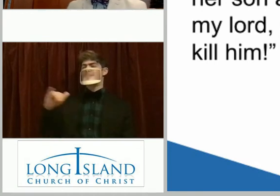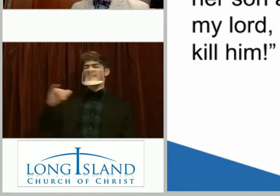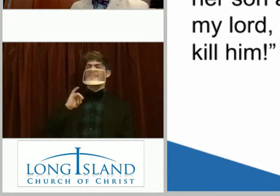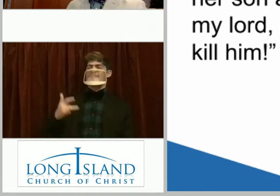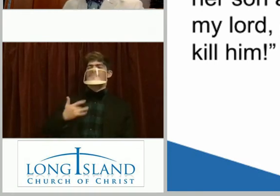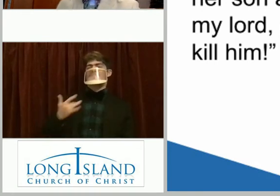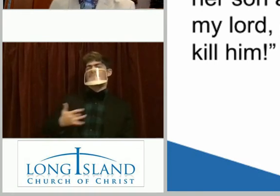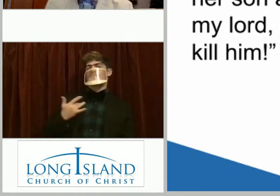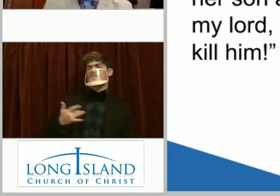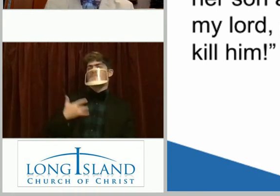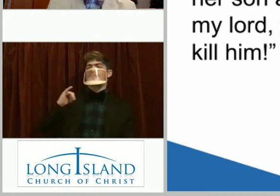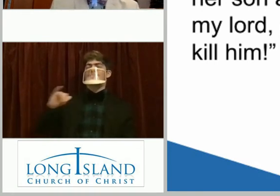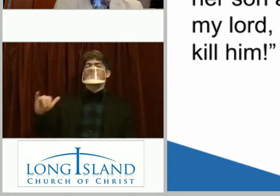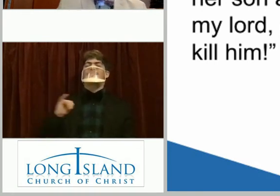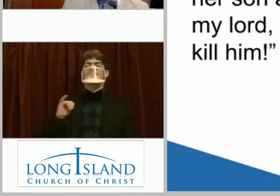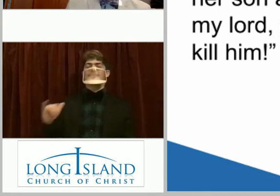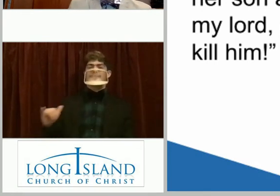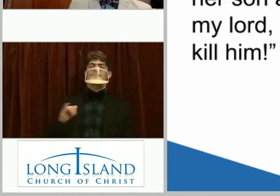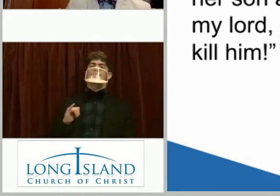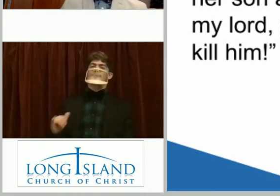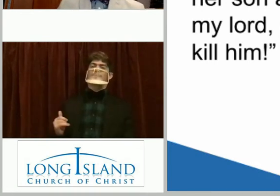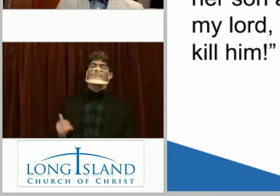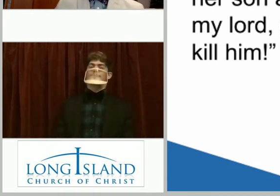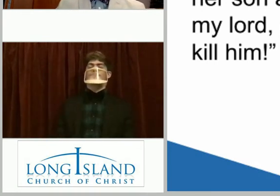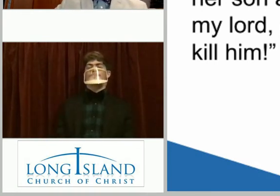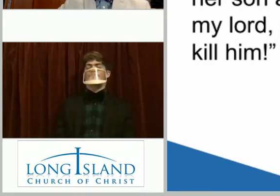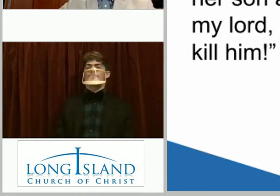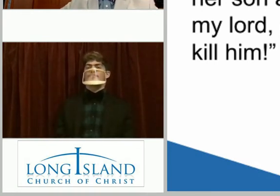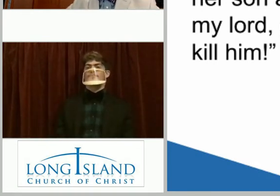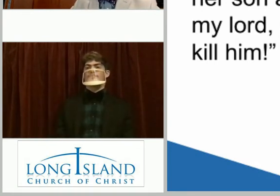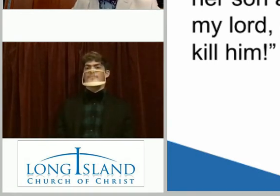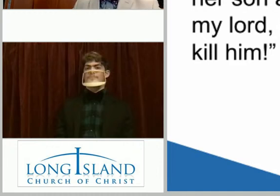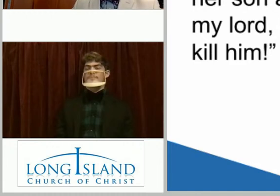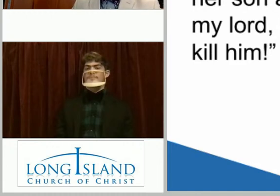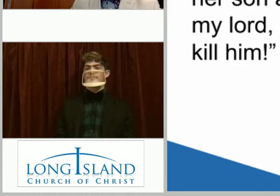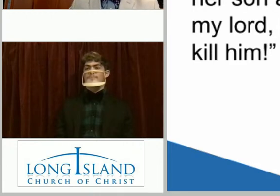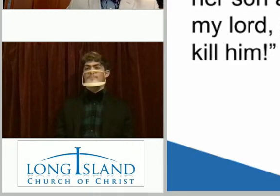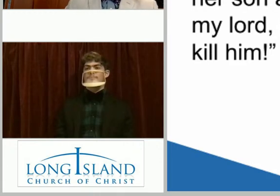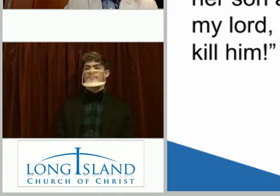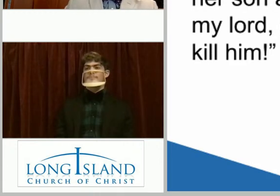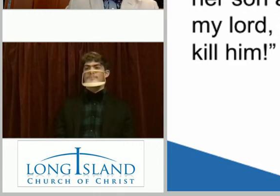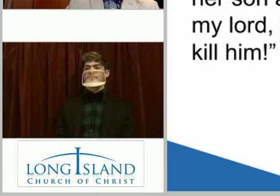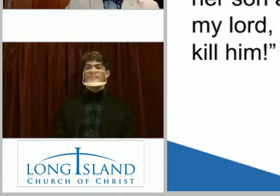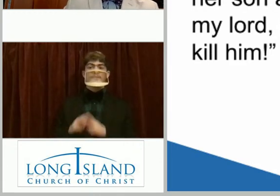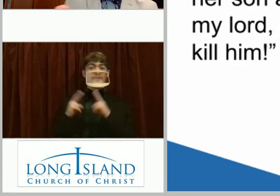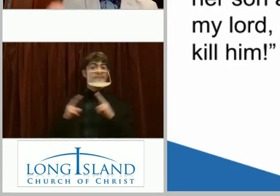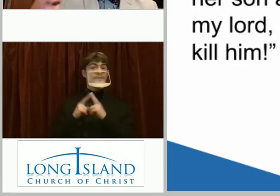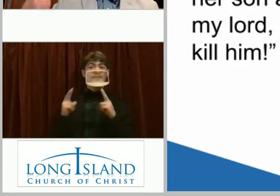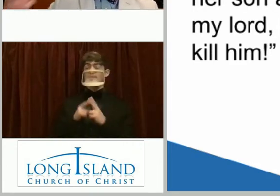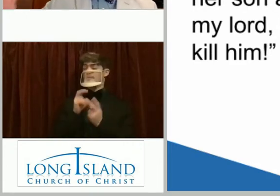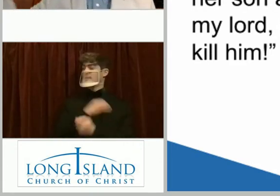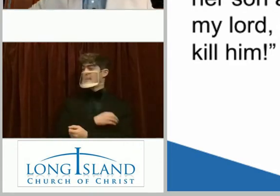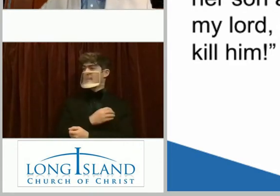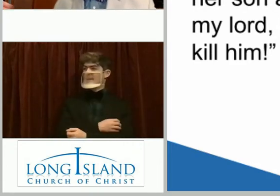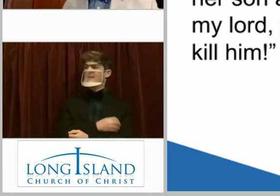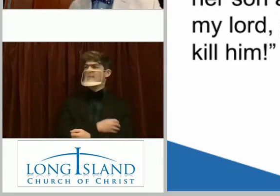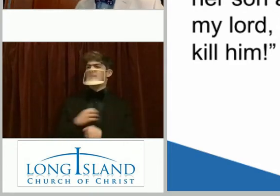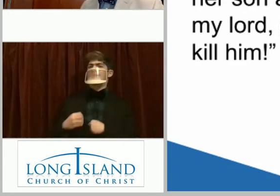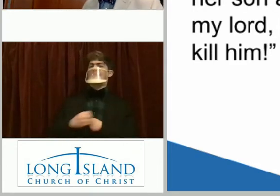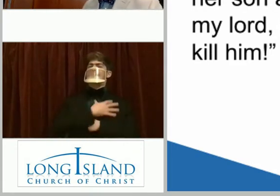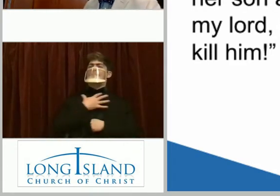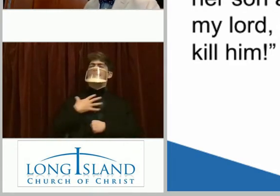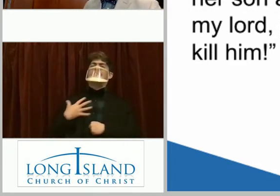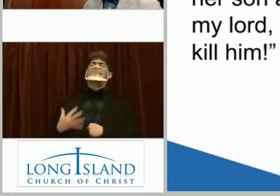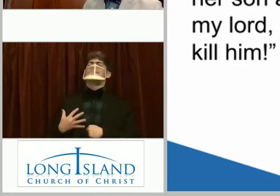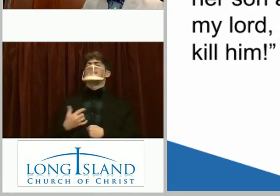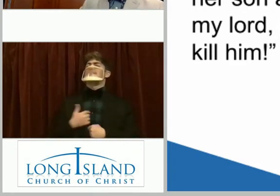that moves us from the pit of our stomach. It's something that's very powerful that moves us to do something. So it's not